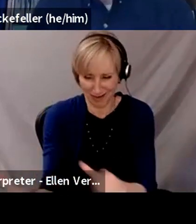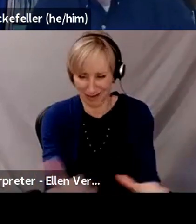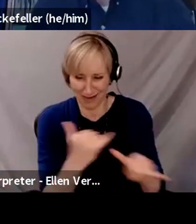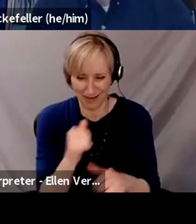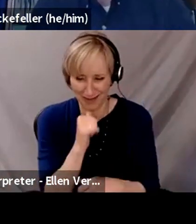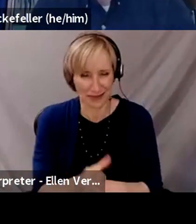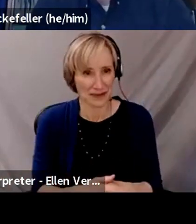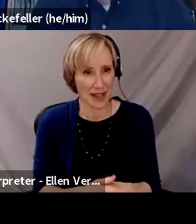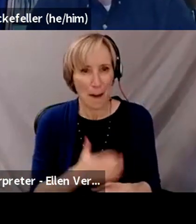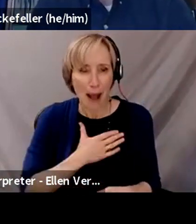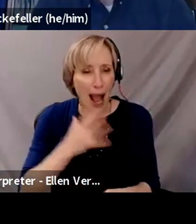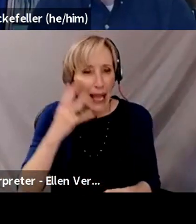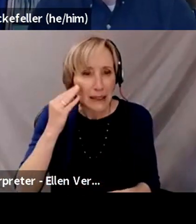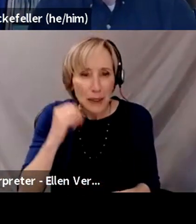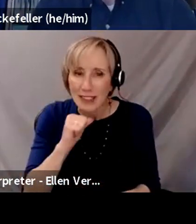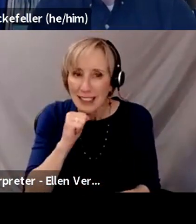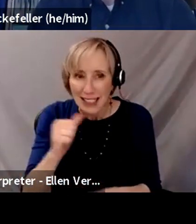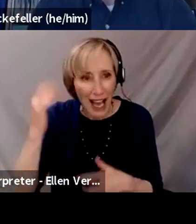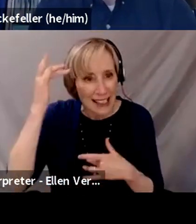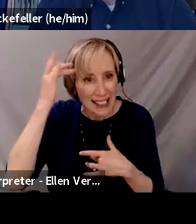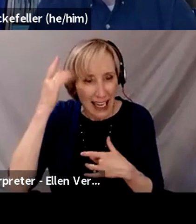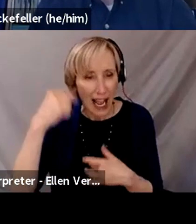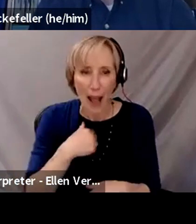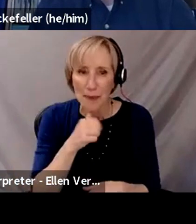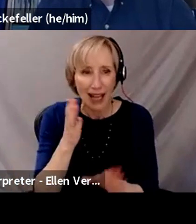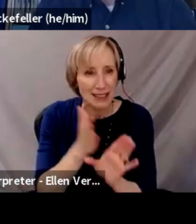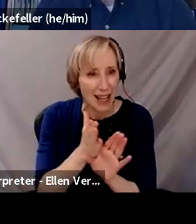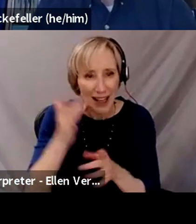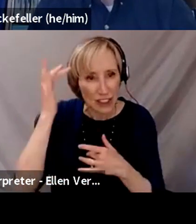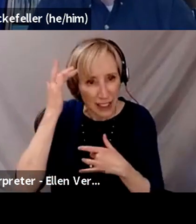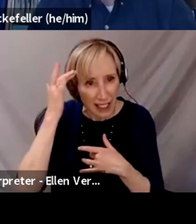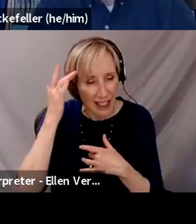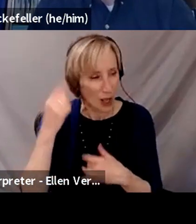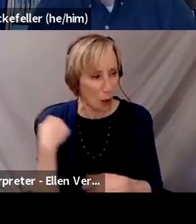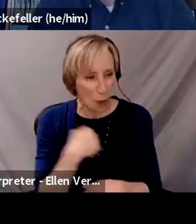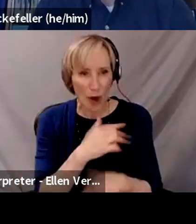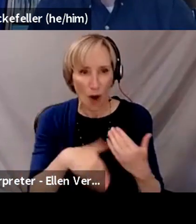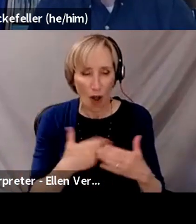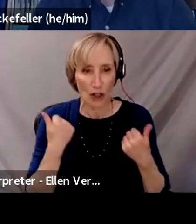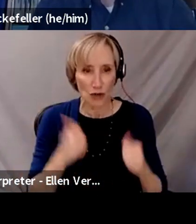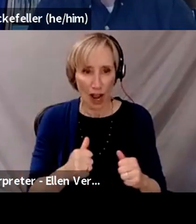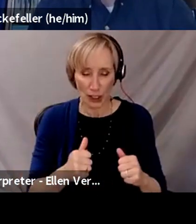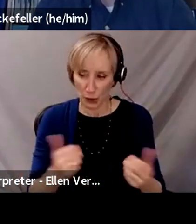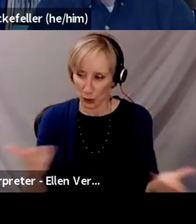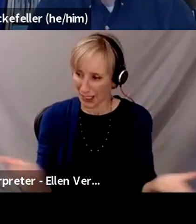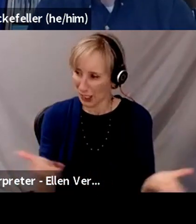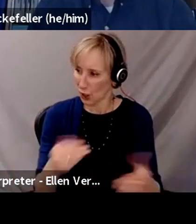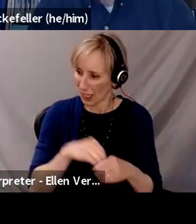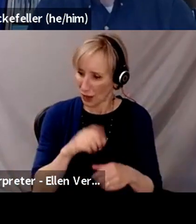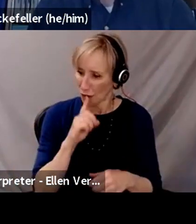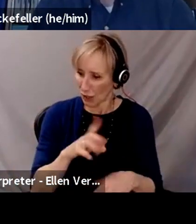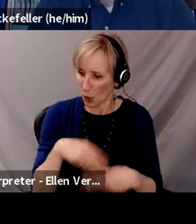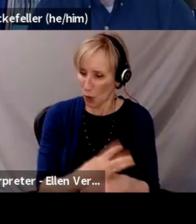these experiences so heavily when really it's human beings just trying to exist in the real world and make connections and have a life that's worth living